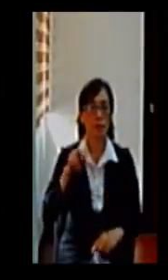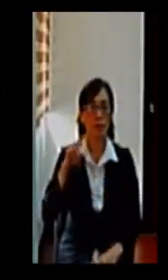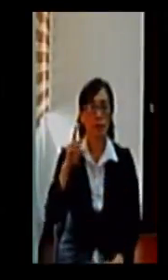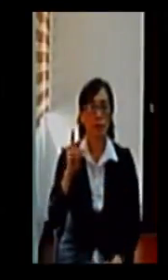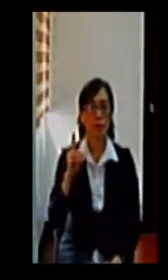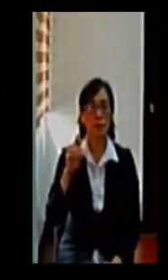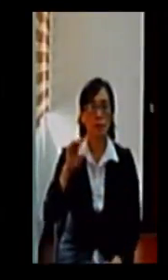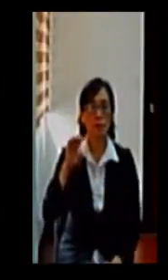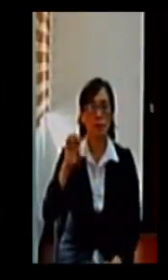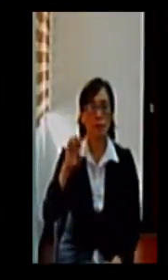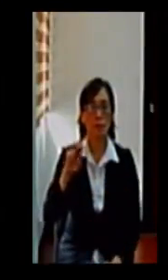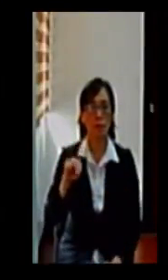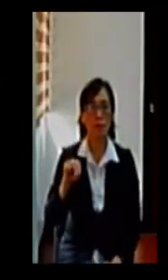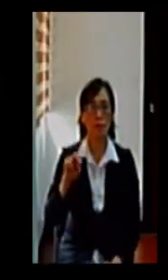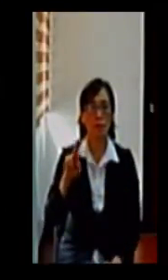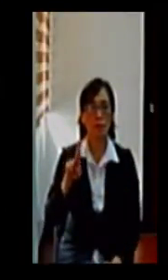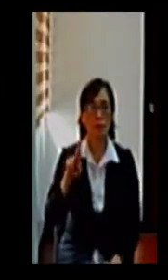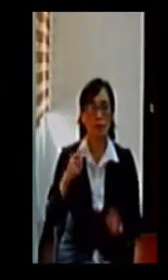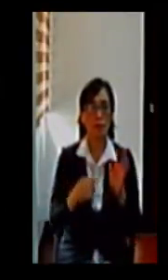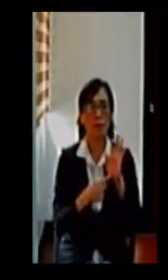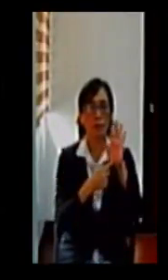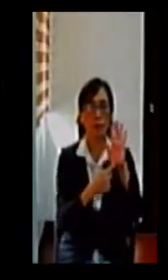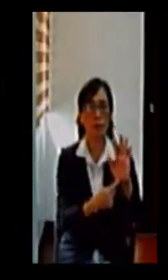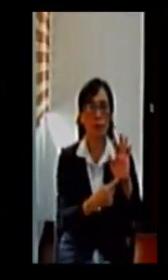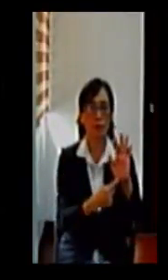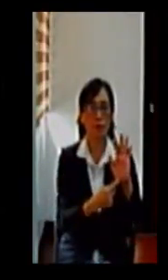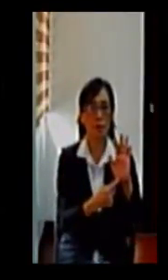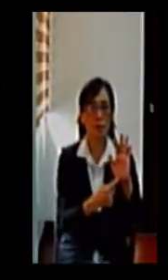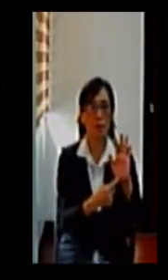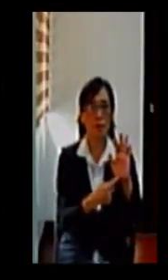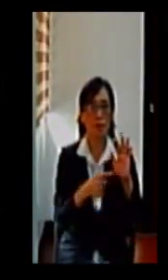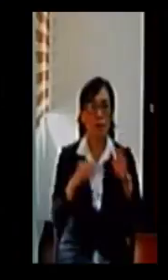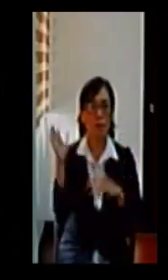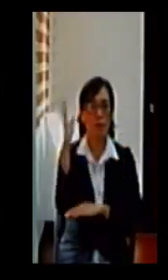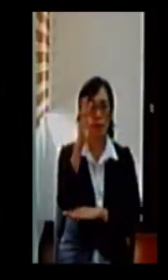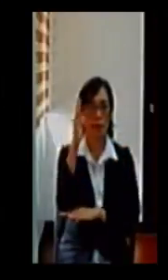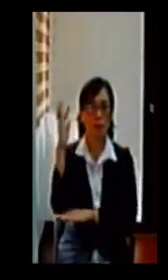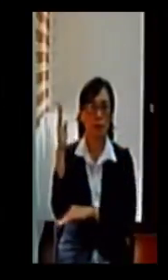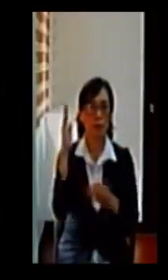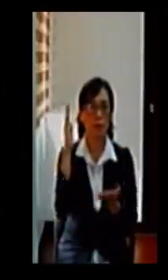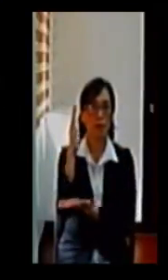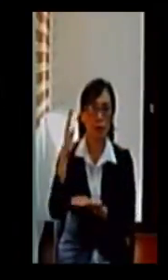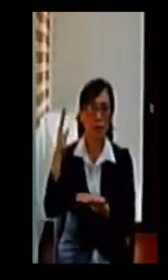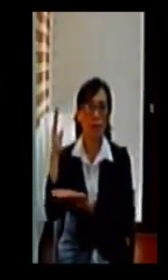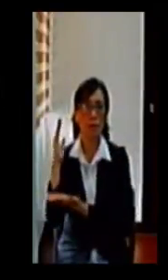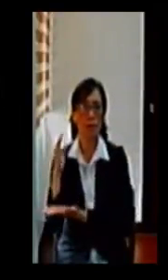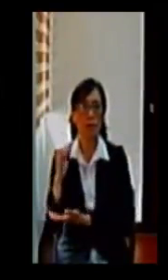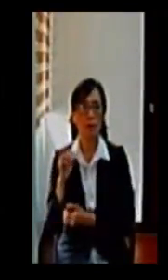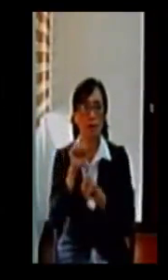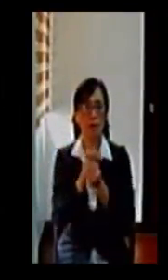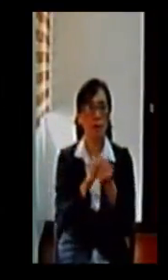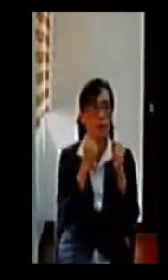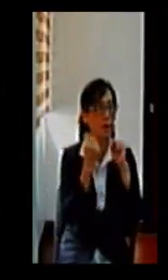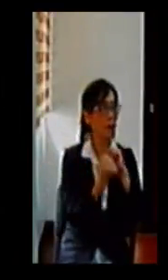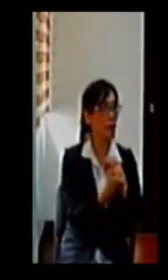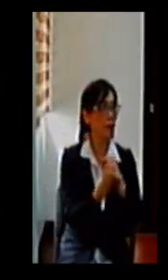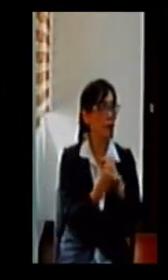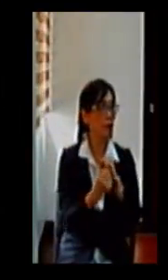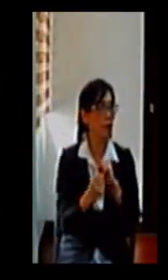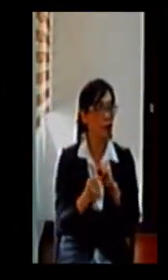stood up and said, "You're only showing deforestation. Can you change the narrative because